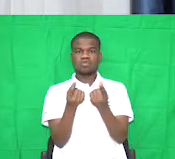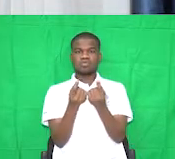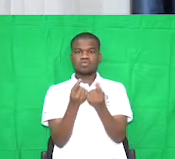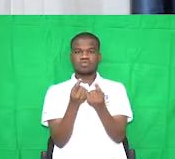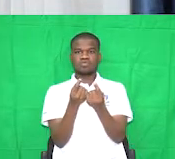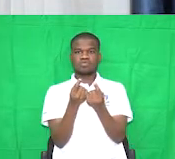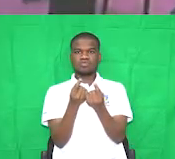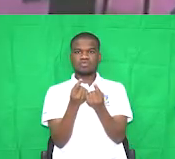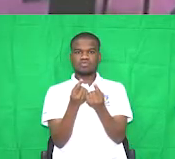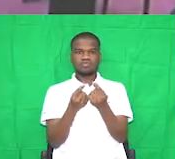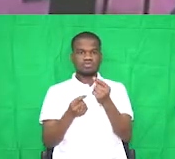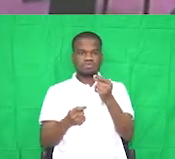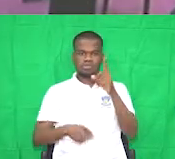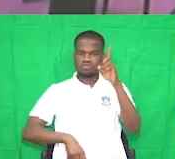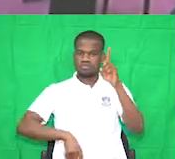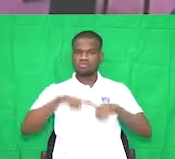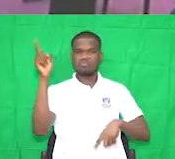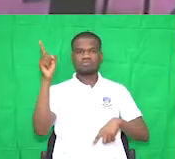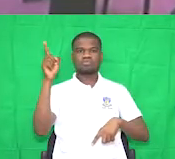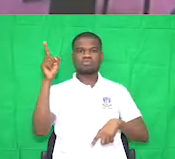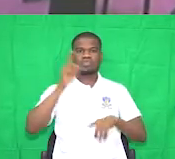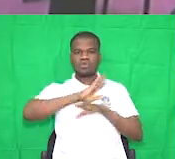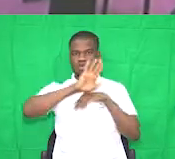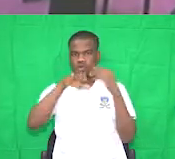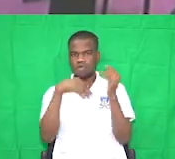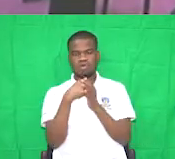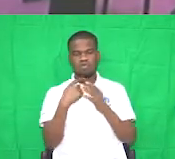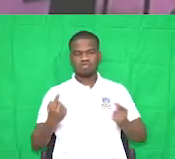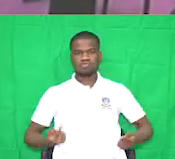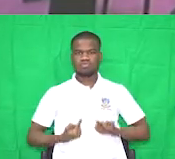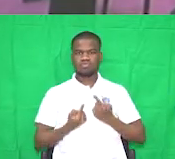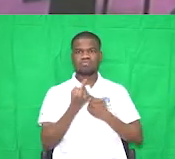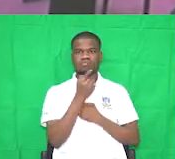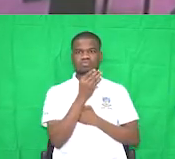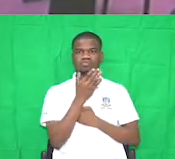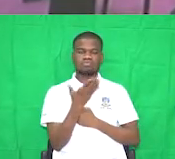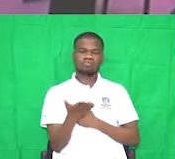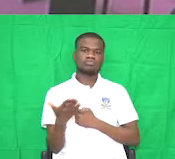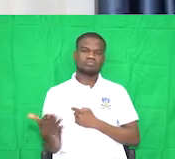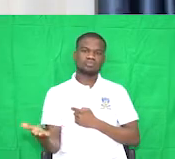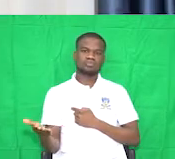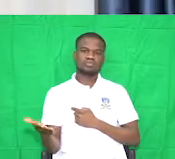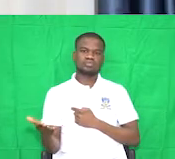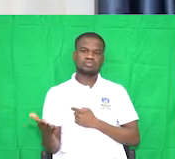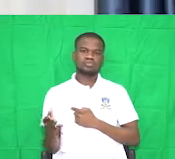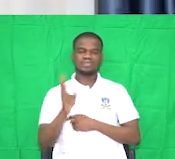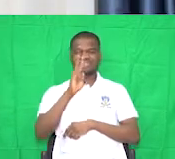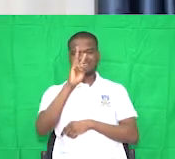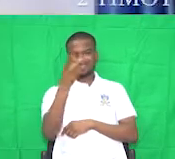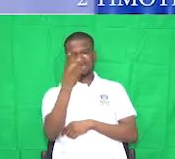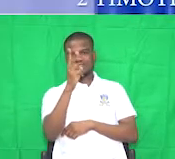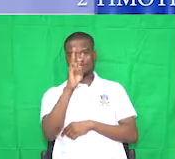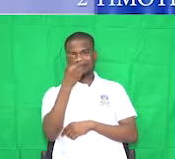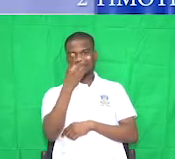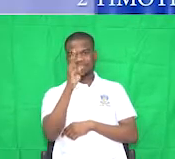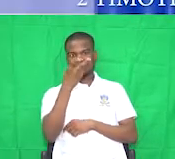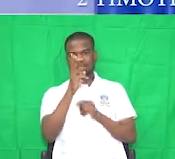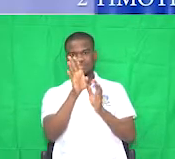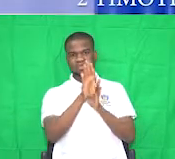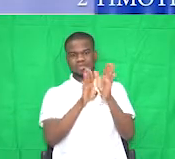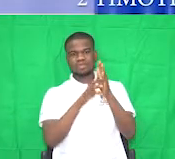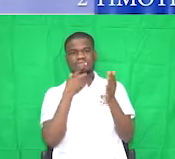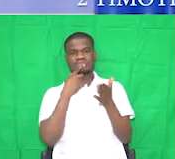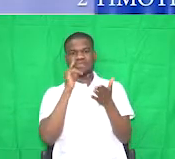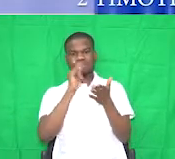things and aim at righteousness. In the second letter, he was now talking, he now writes to Timothy. He